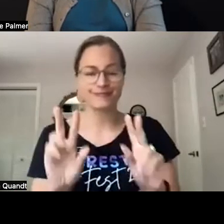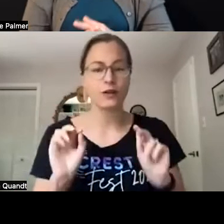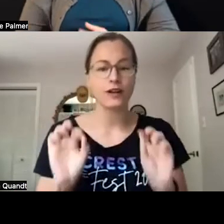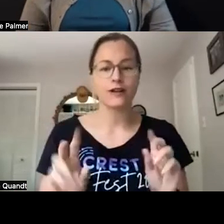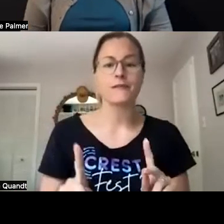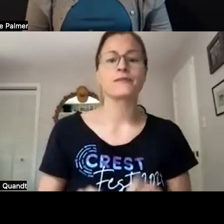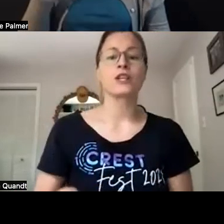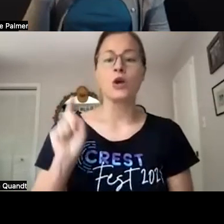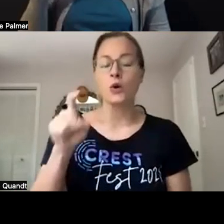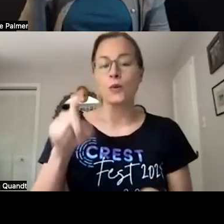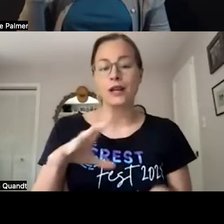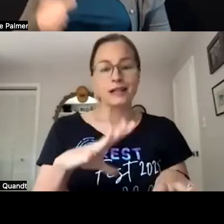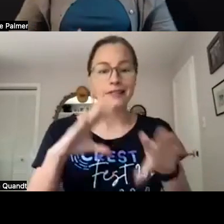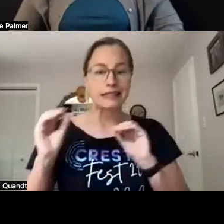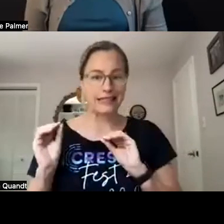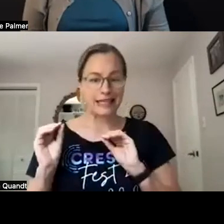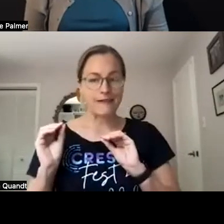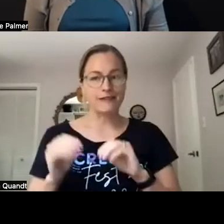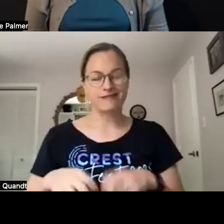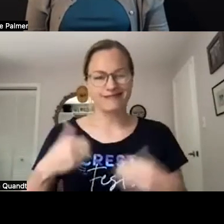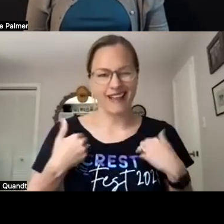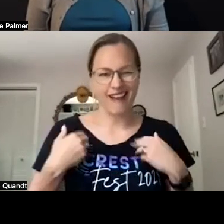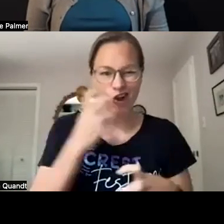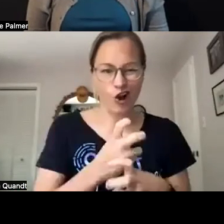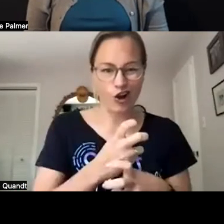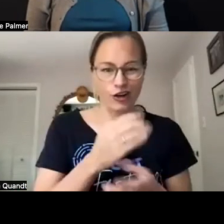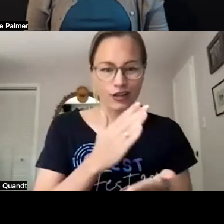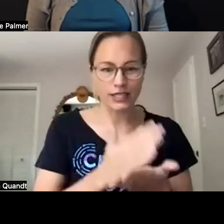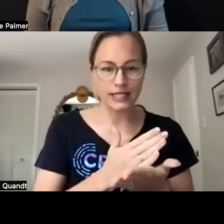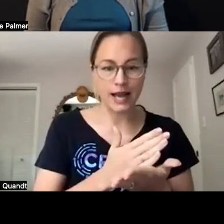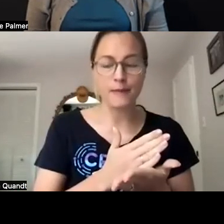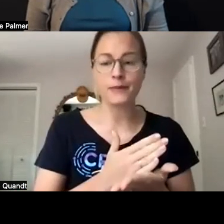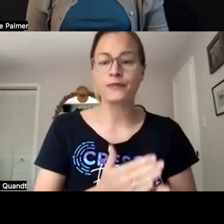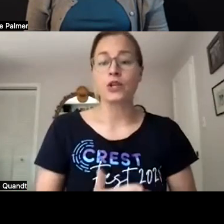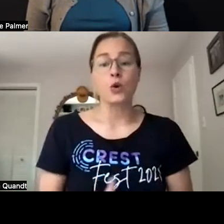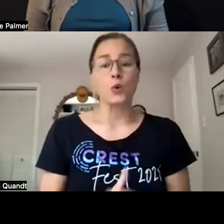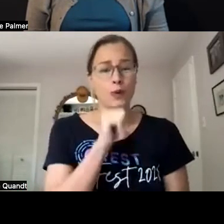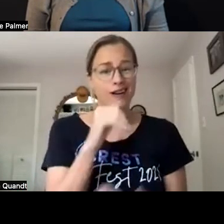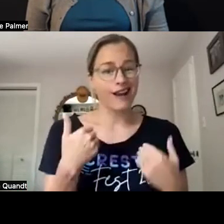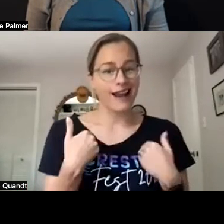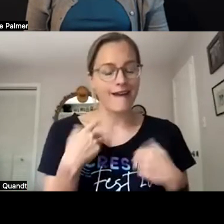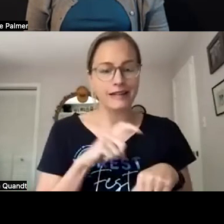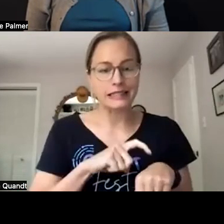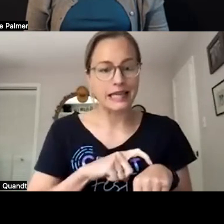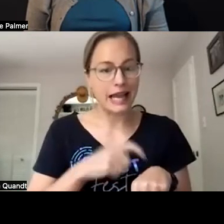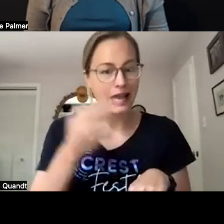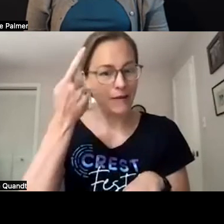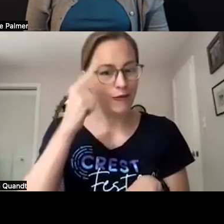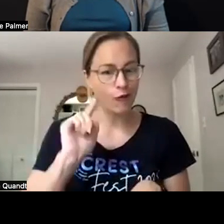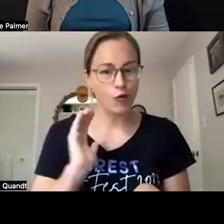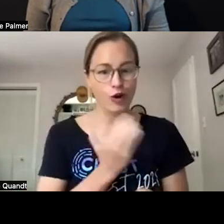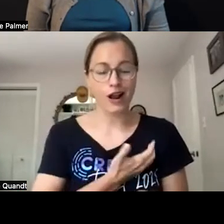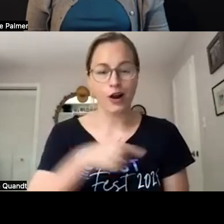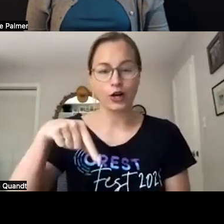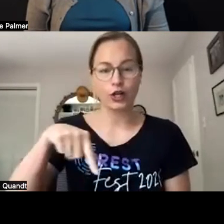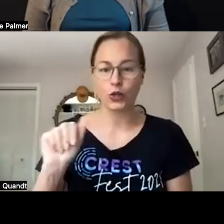Oh, yes. right about now. So our interpreters have to go. They had a hard stop time,